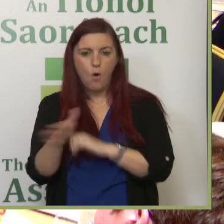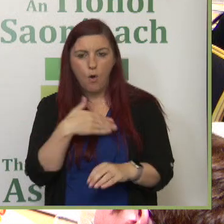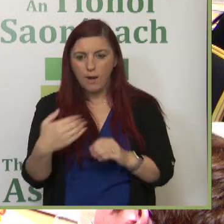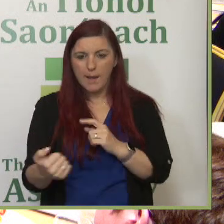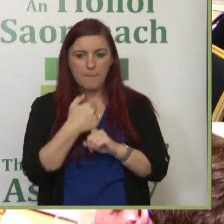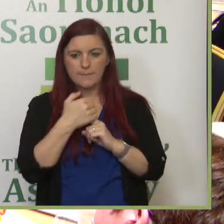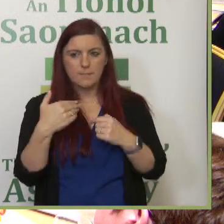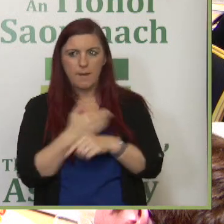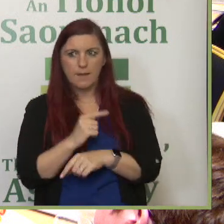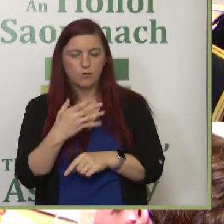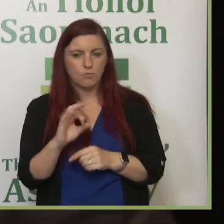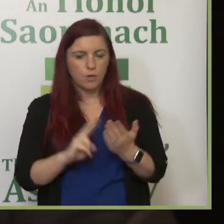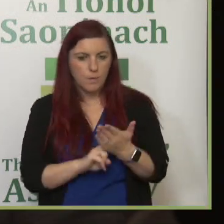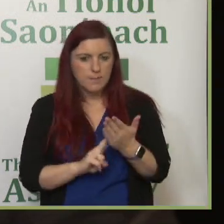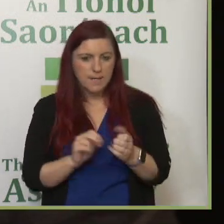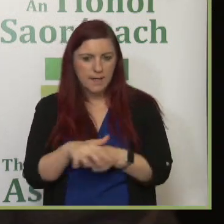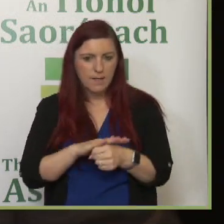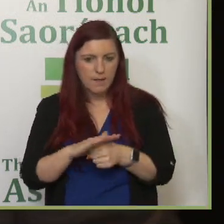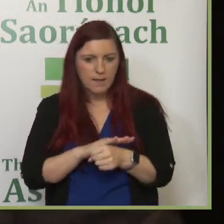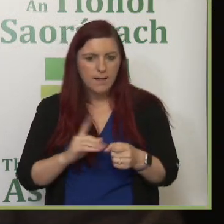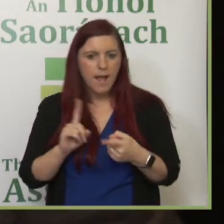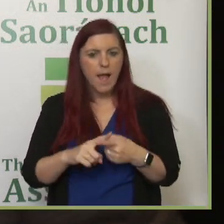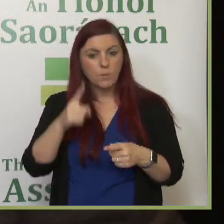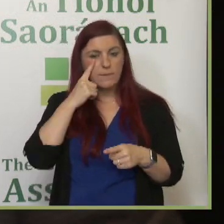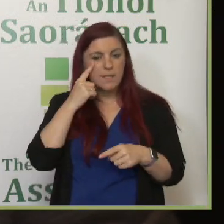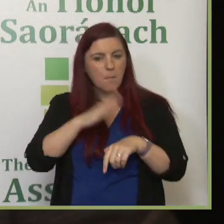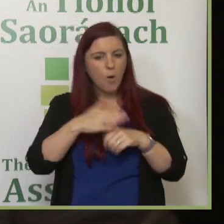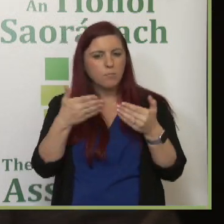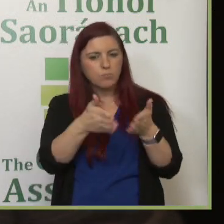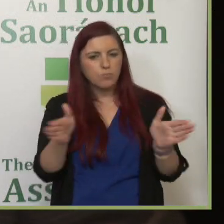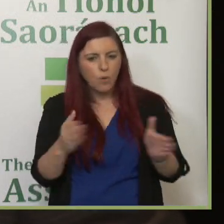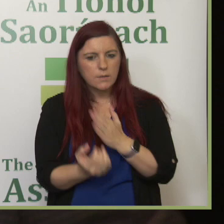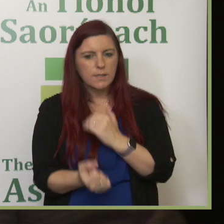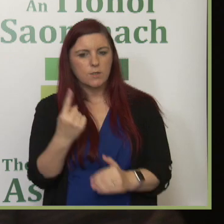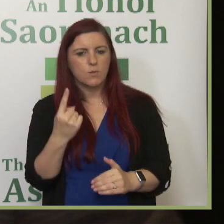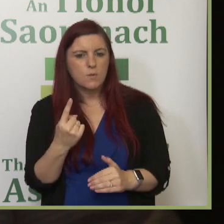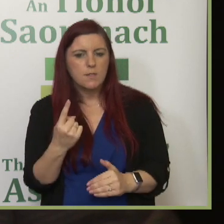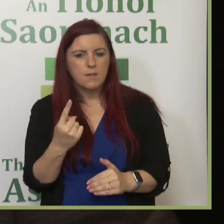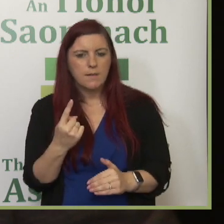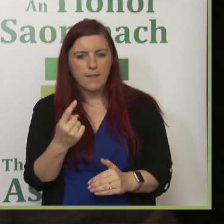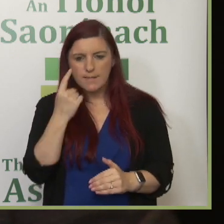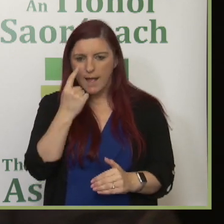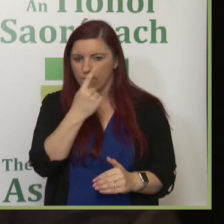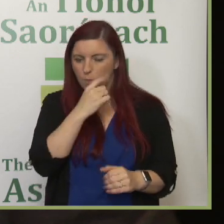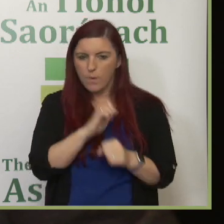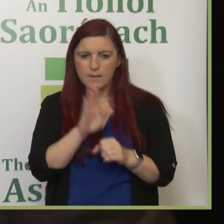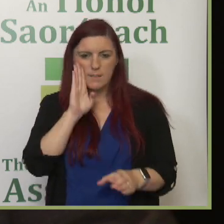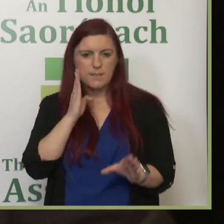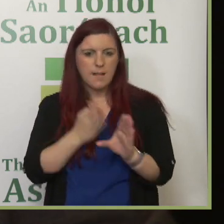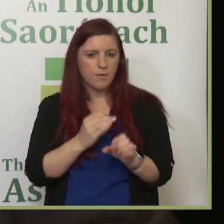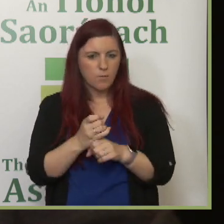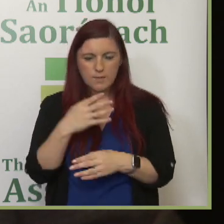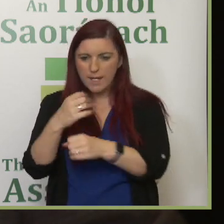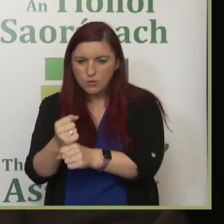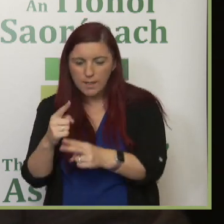seeing in the drugs area. And also we're seeing a much more broader problem. Almost anything today with a psychoactive potential can potentially be used